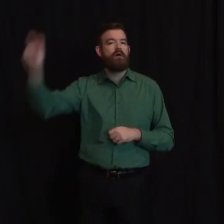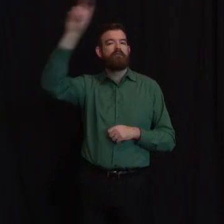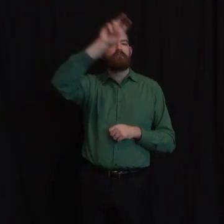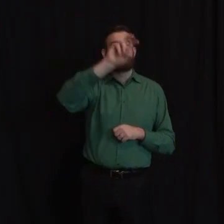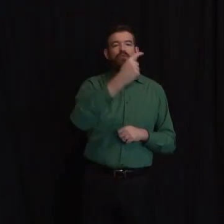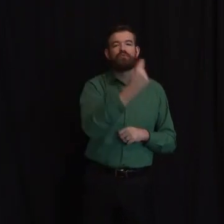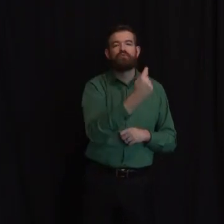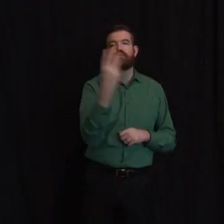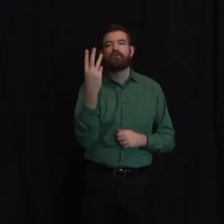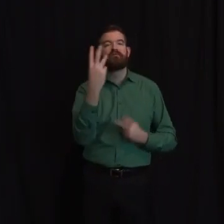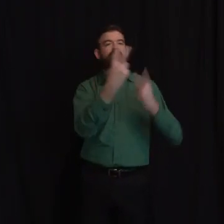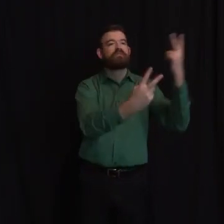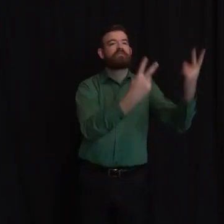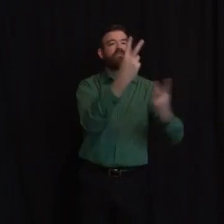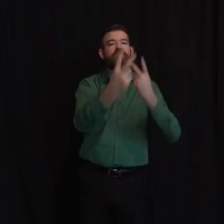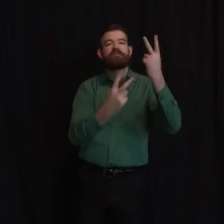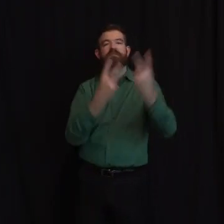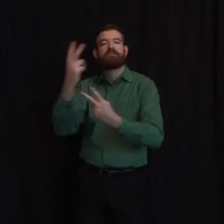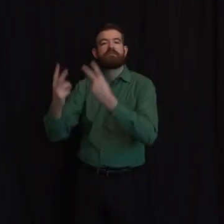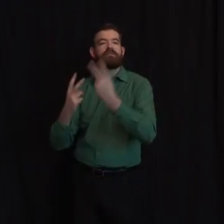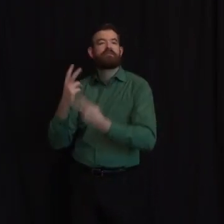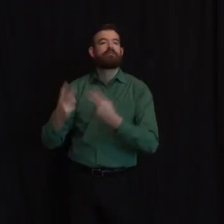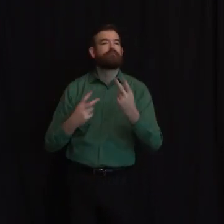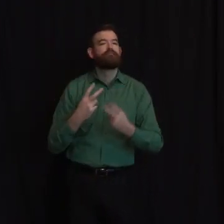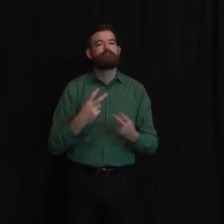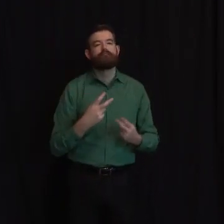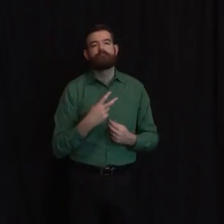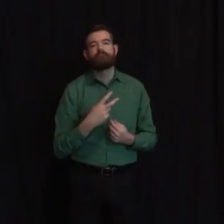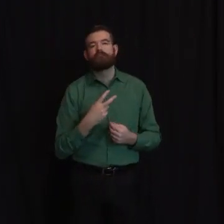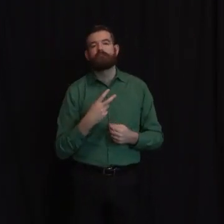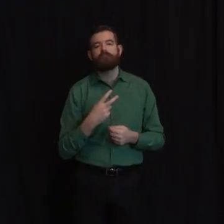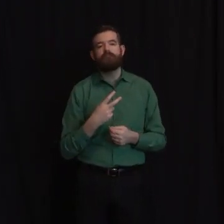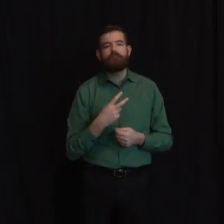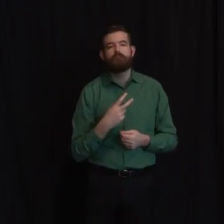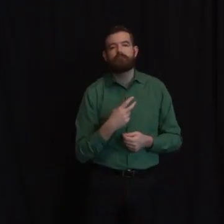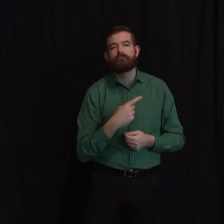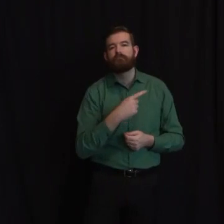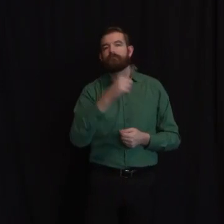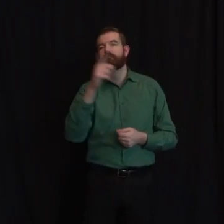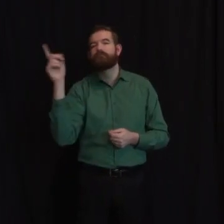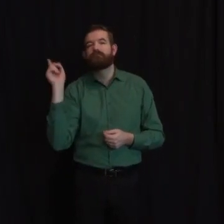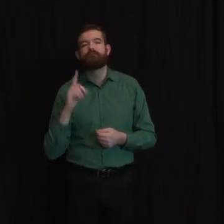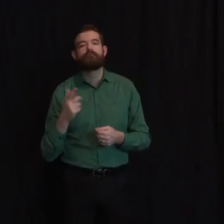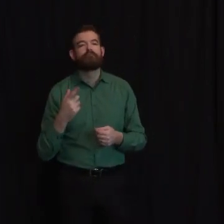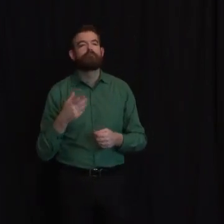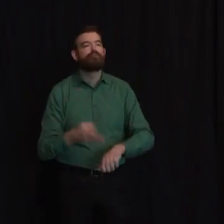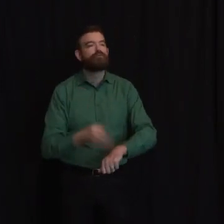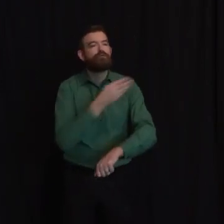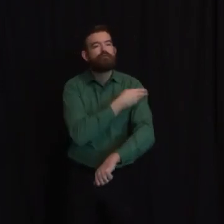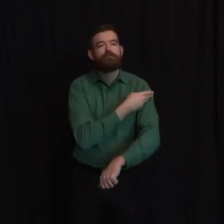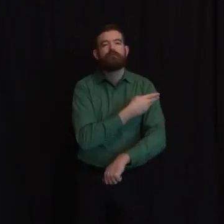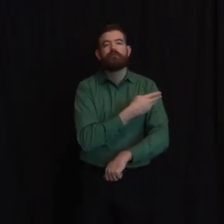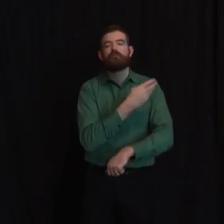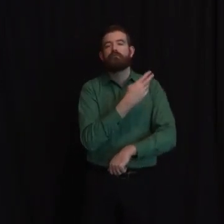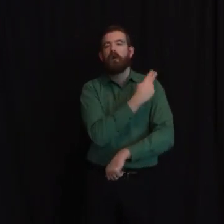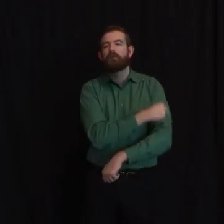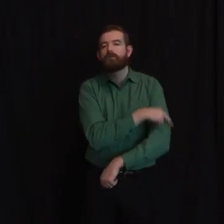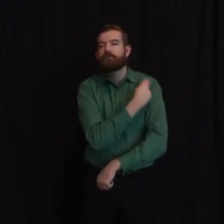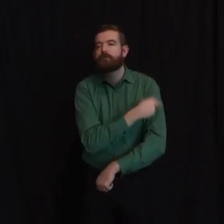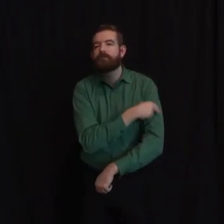some of the work that's being done to build out our capacity. More details on that, and including how that